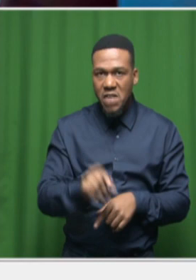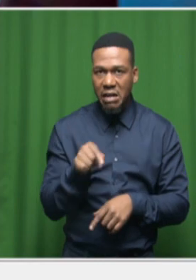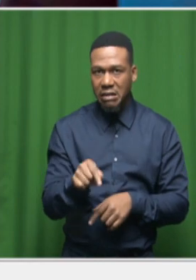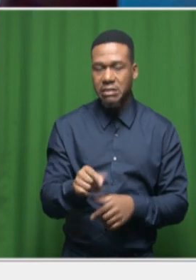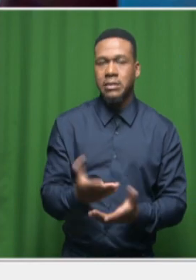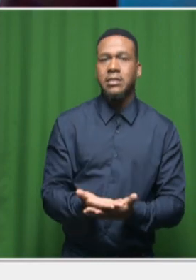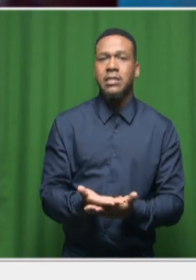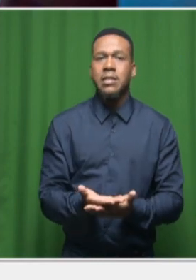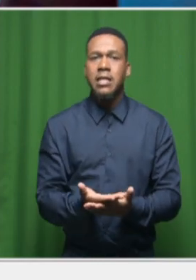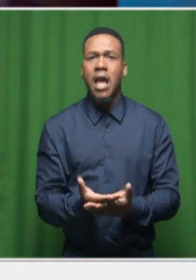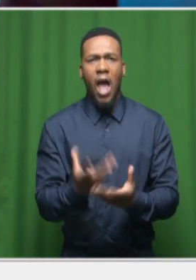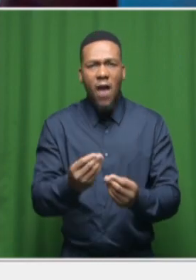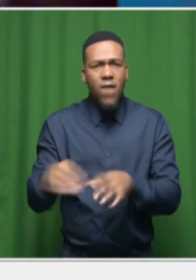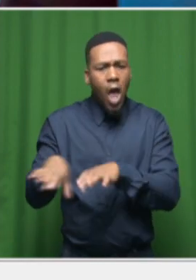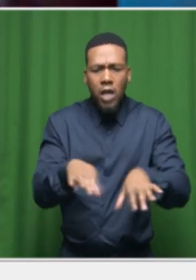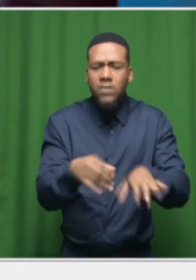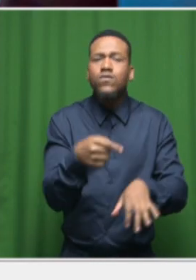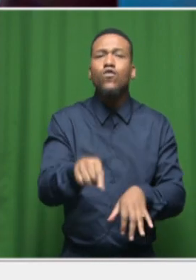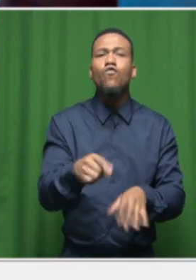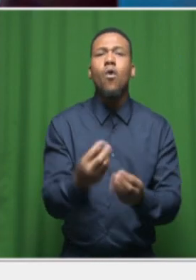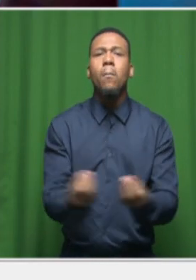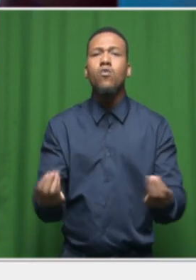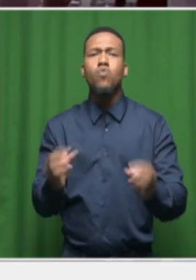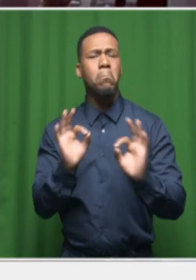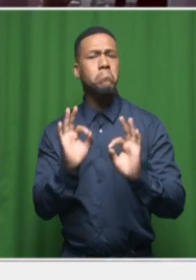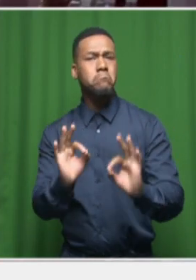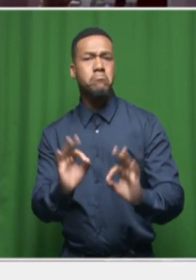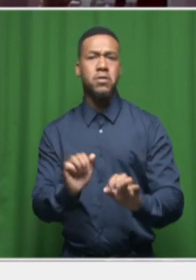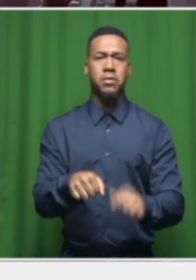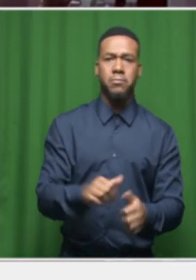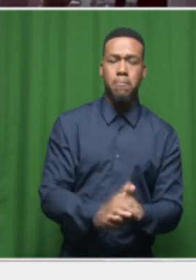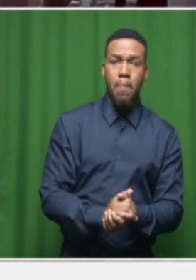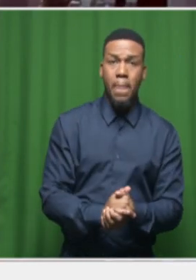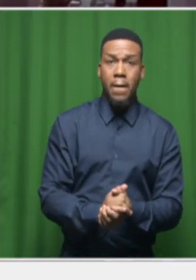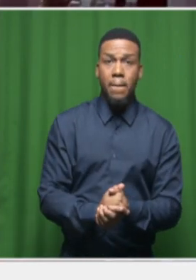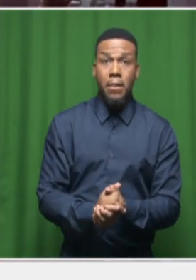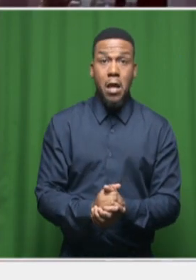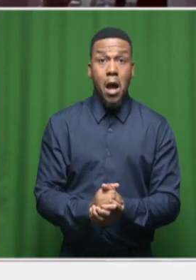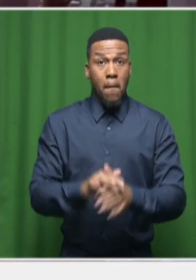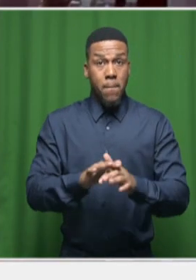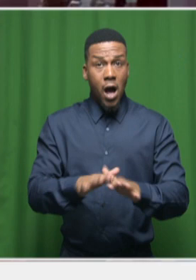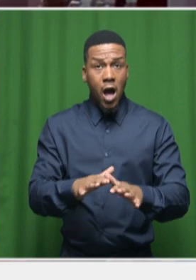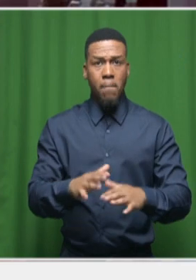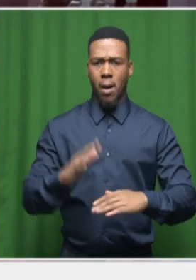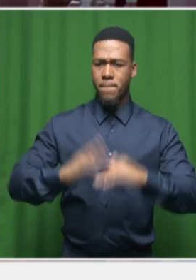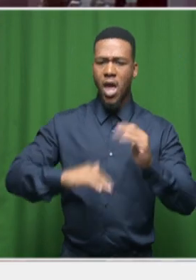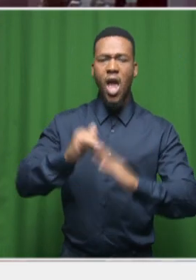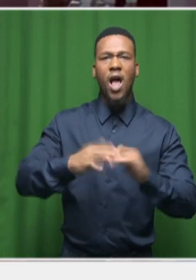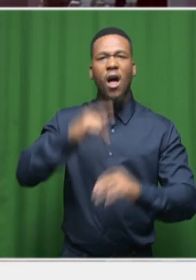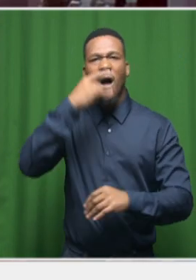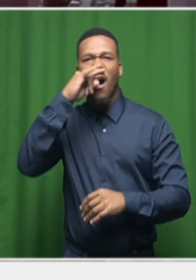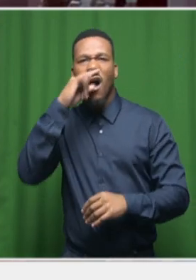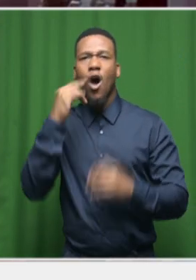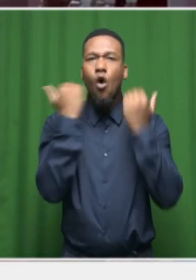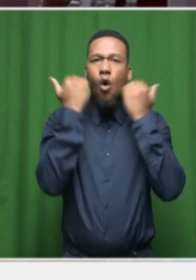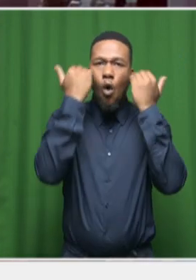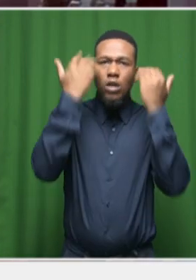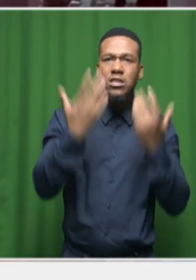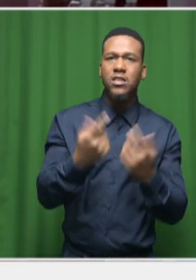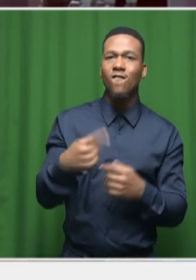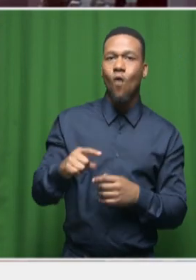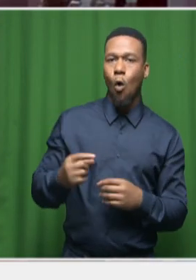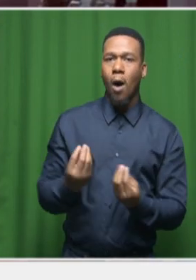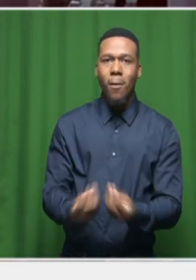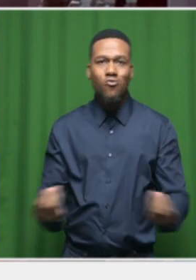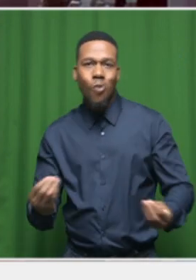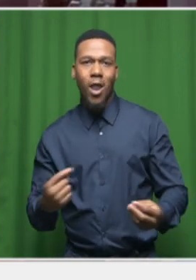kids activities that they do. They've built a miniature courthouse, for example, where kids can dress up as the various people who would be in the court, and